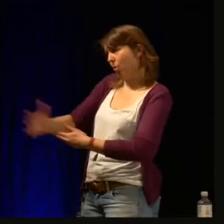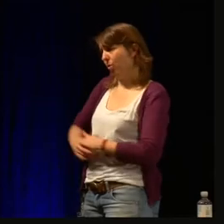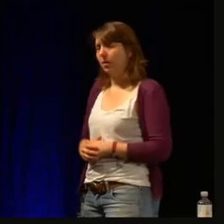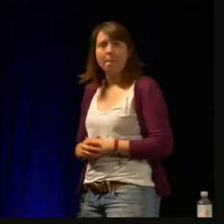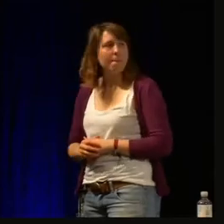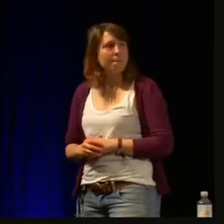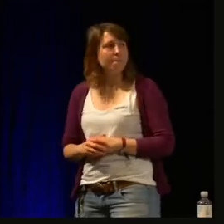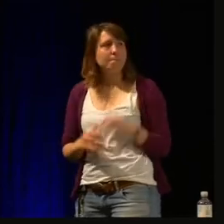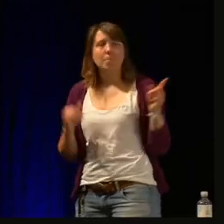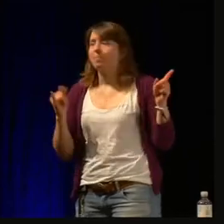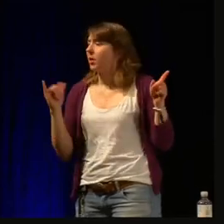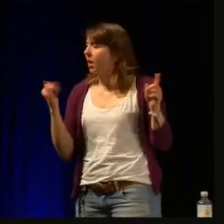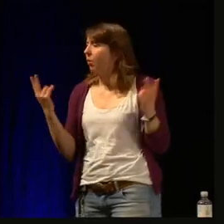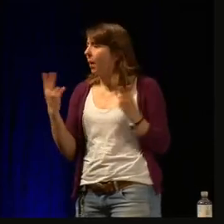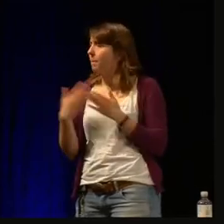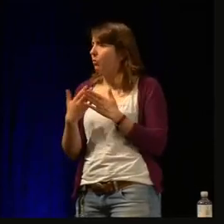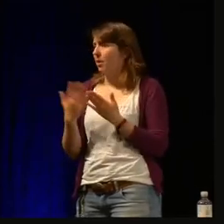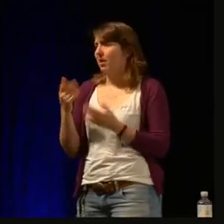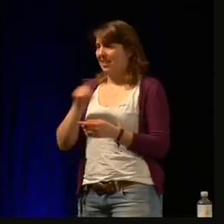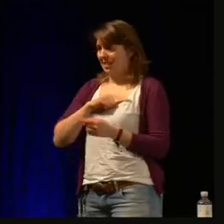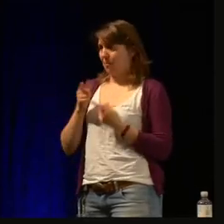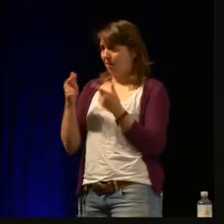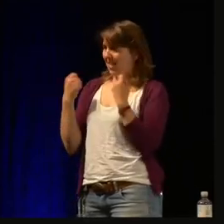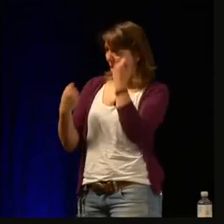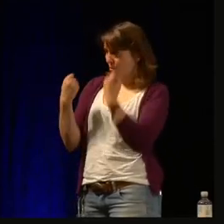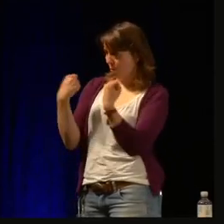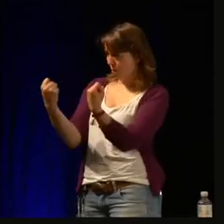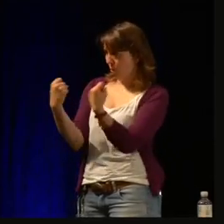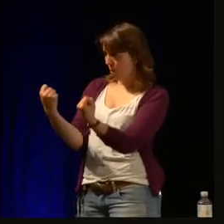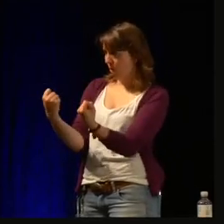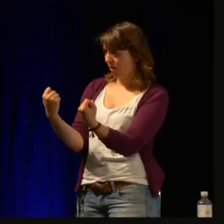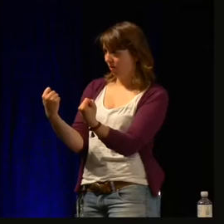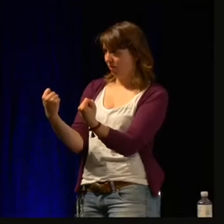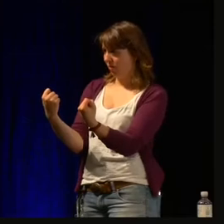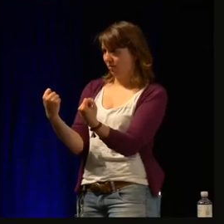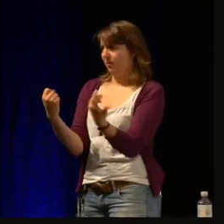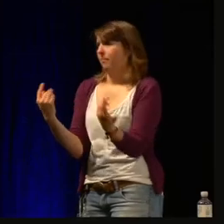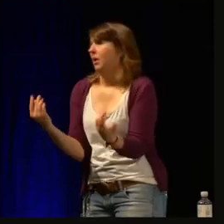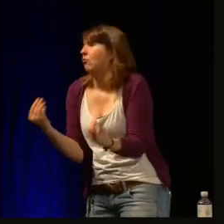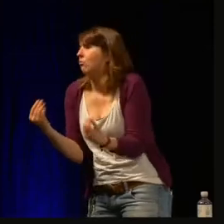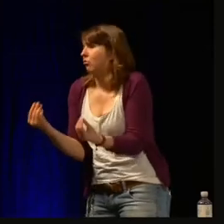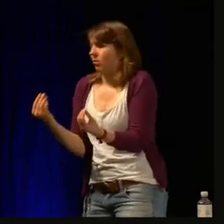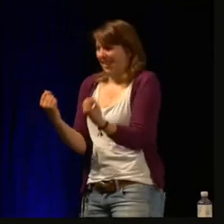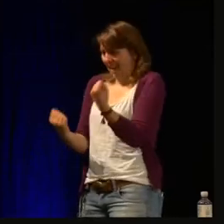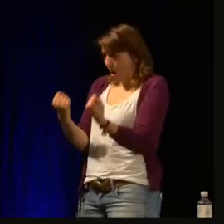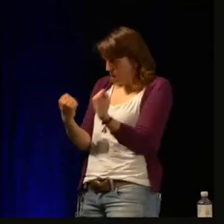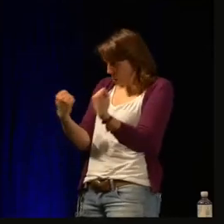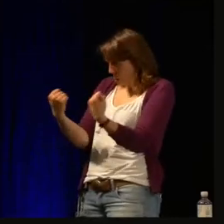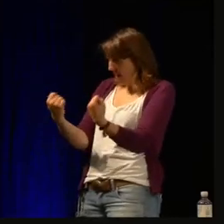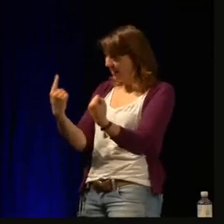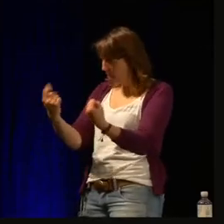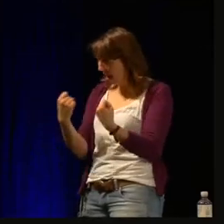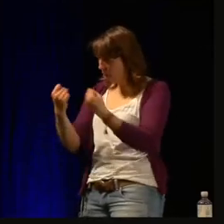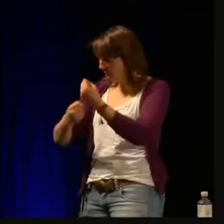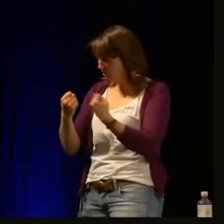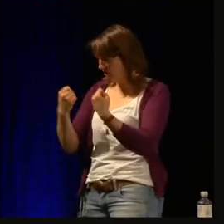That's probably too simplistic, and I once again want to point out the political question. And self-driving cars,